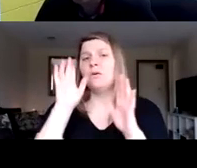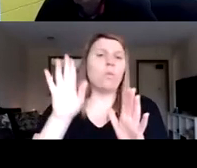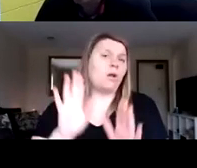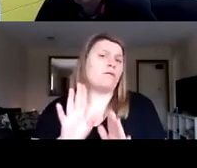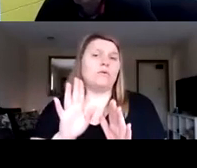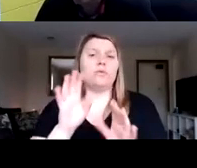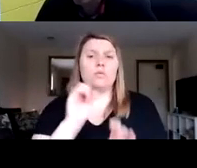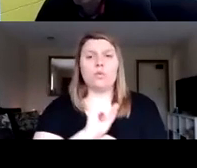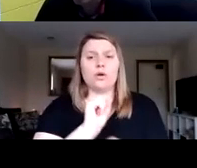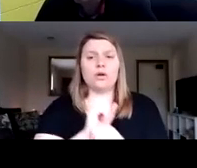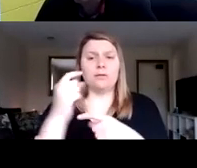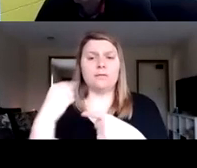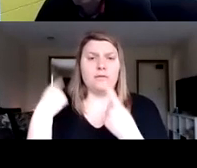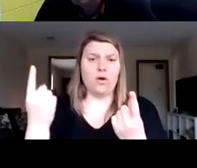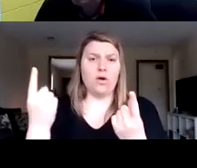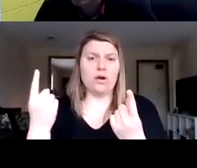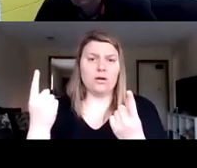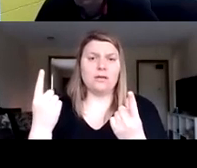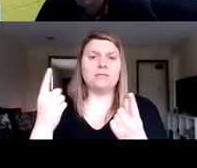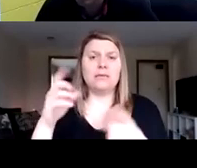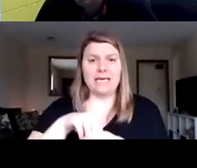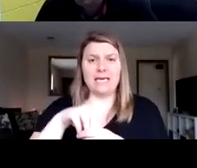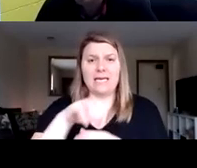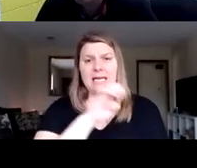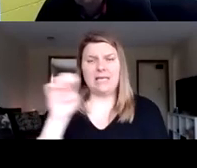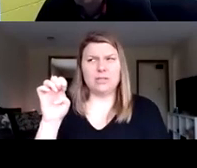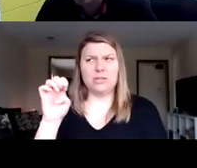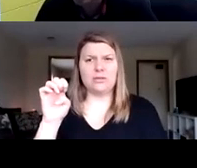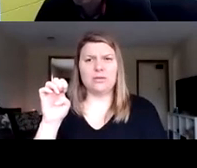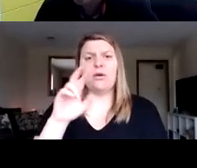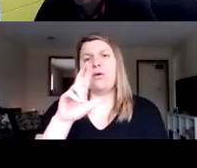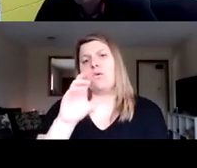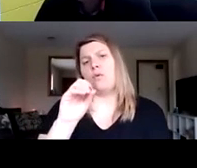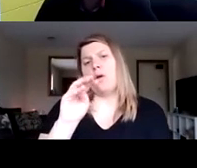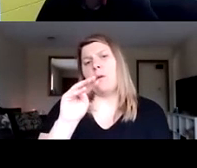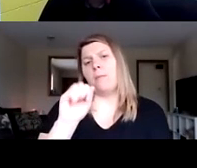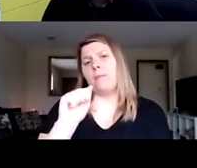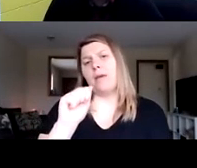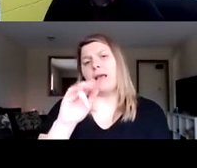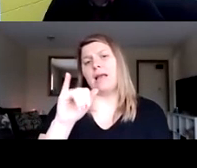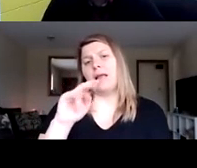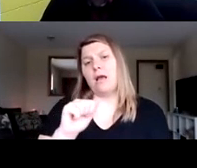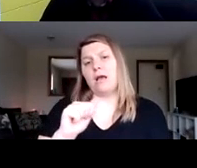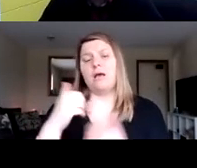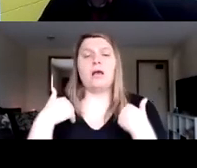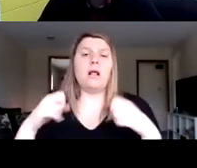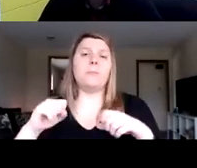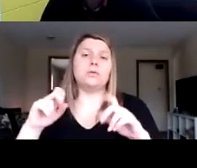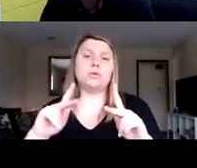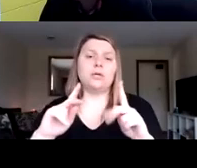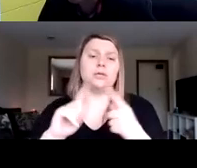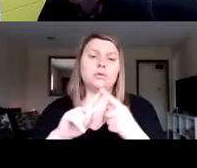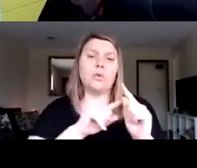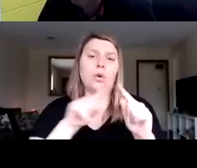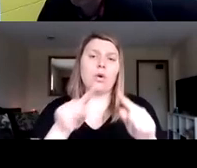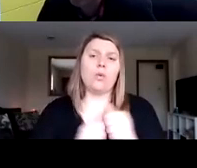exceptional work in Eastern Romania. And I got a chance to go with him and